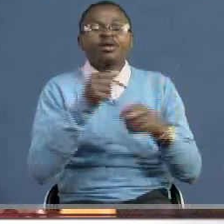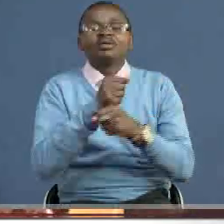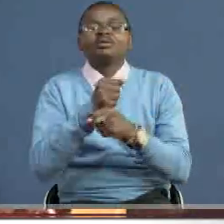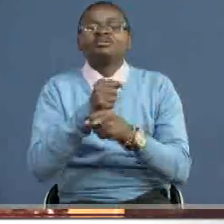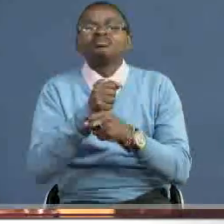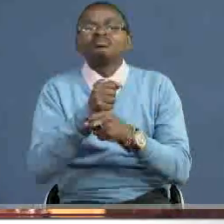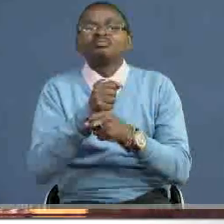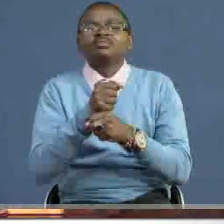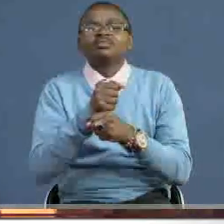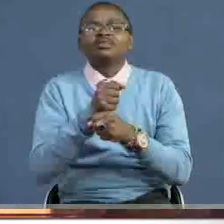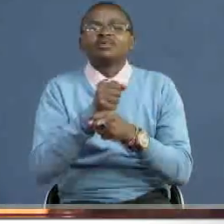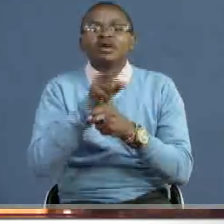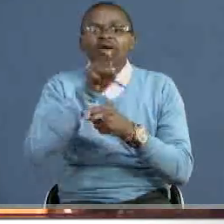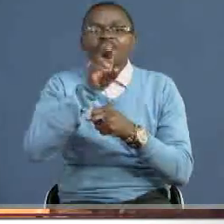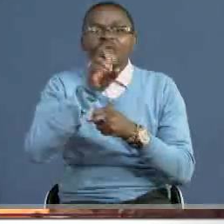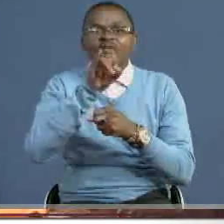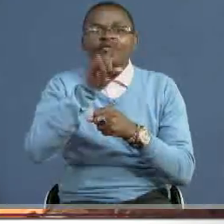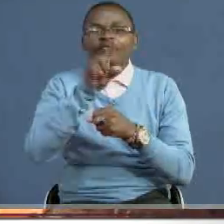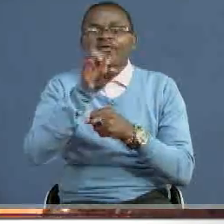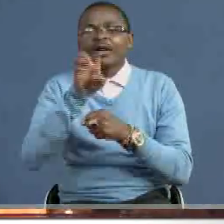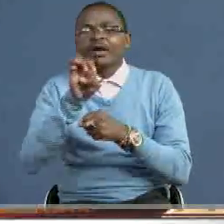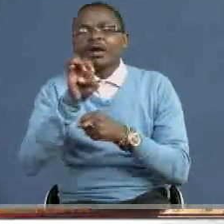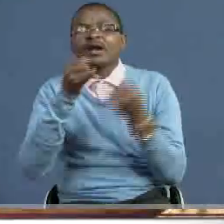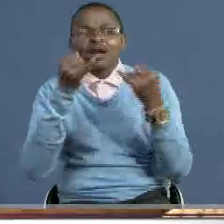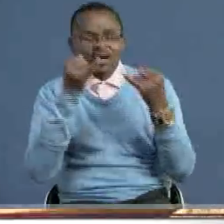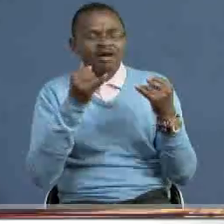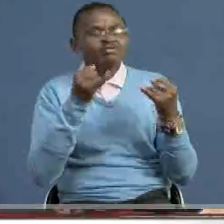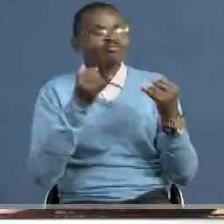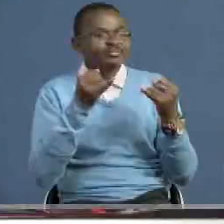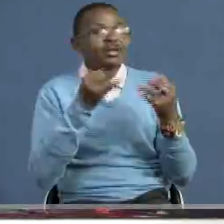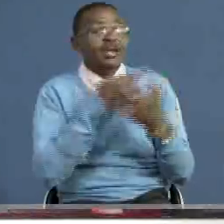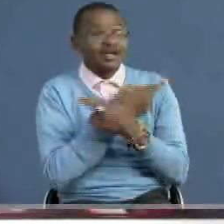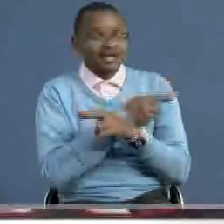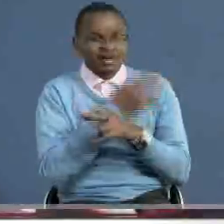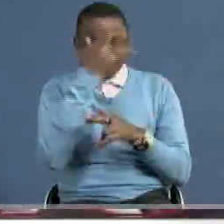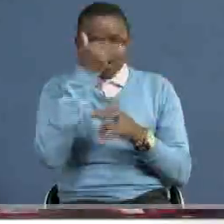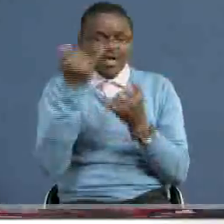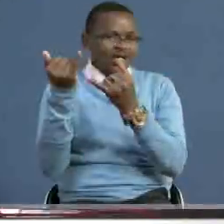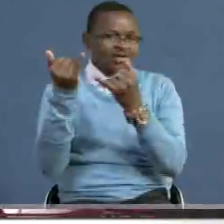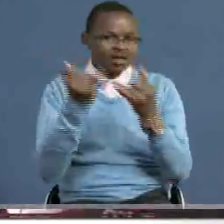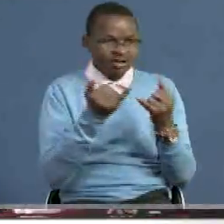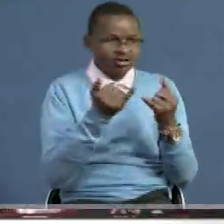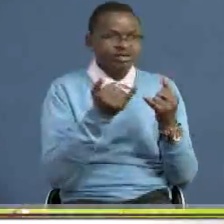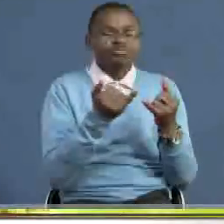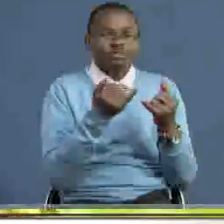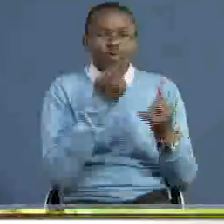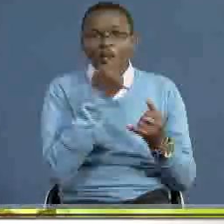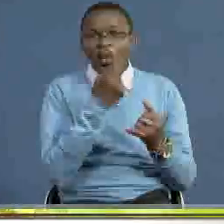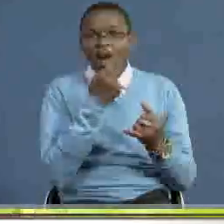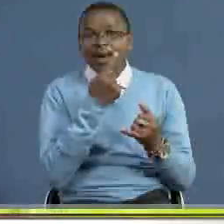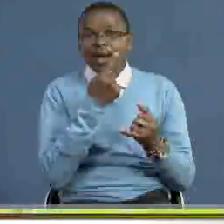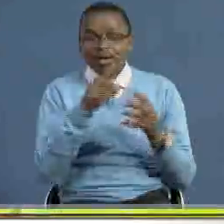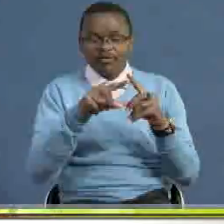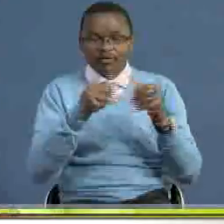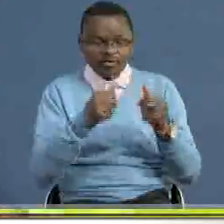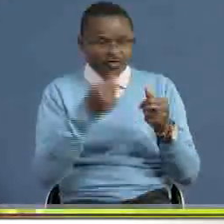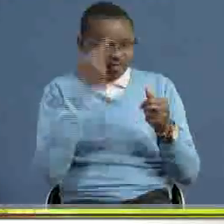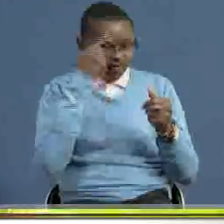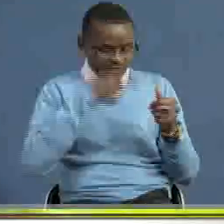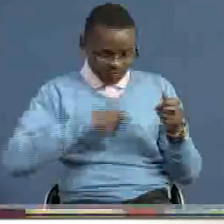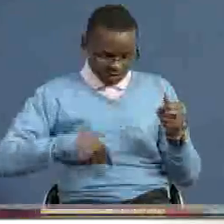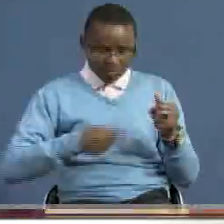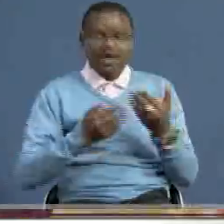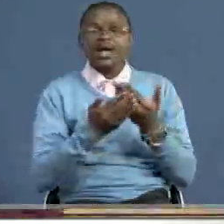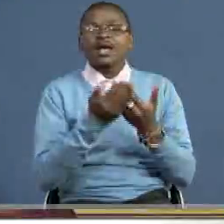5. Violet and other mothers now can breathe easy with the introduction of a locally available sterilized water solution for umbilical